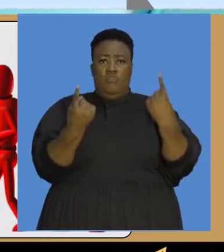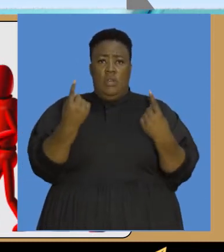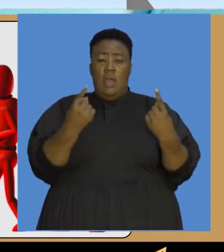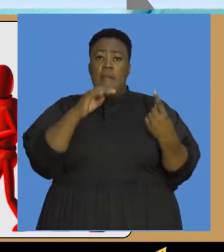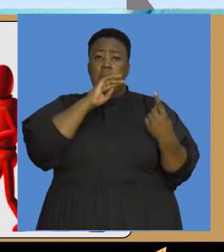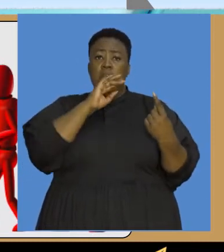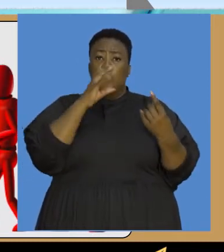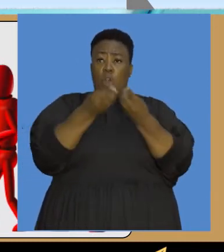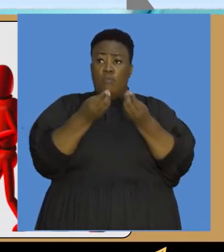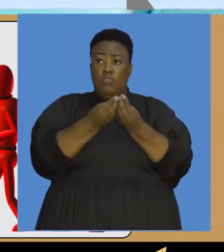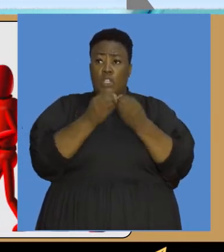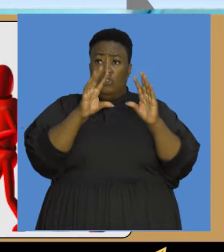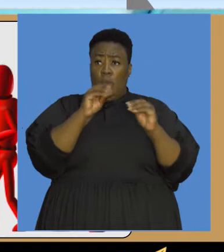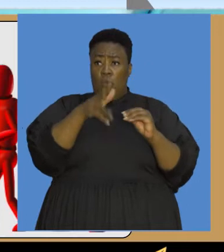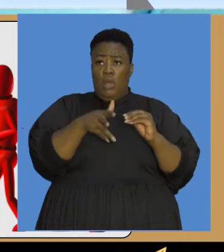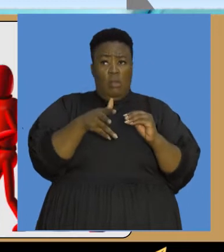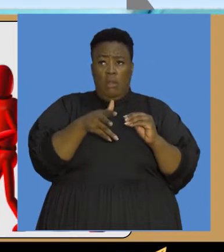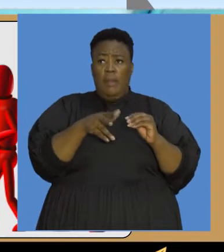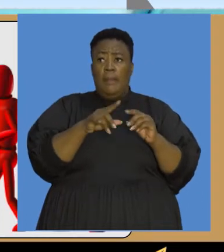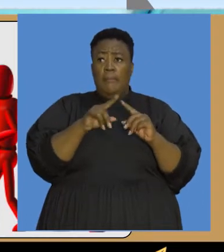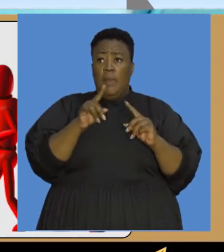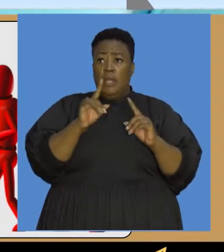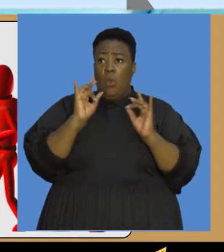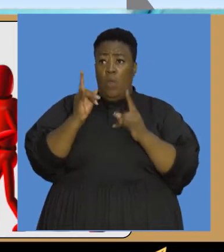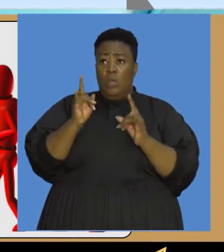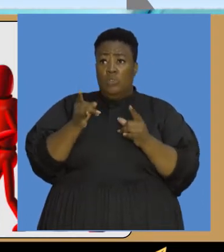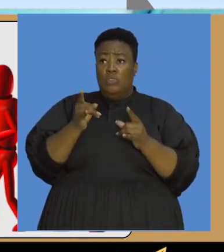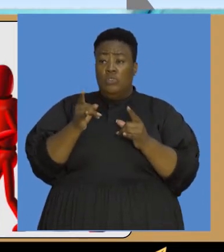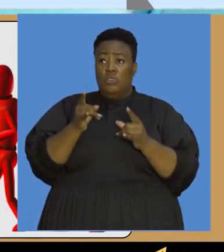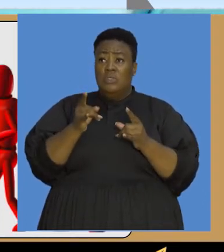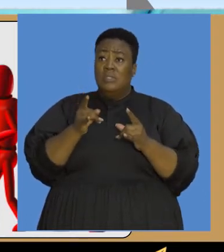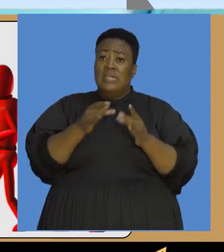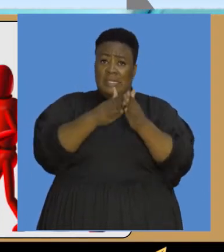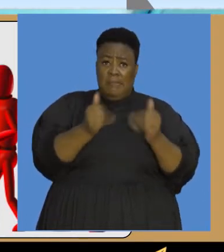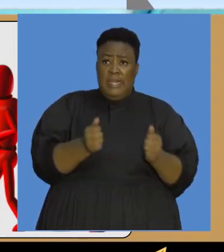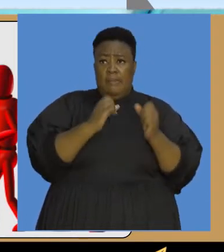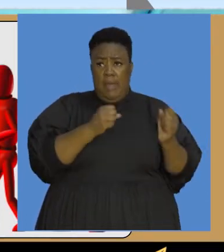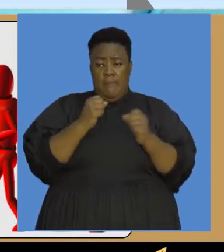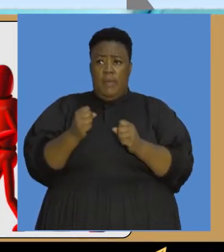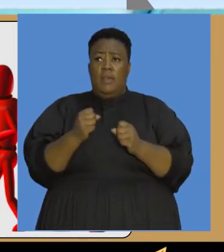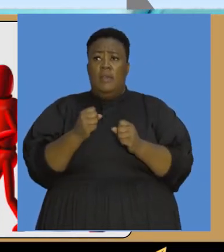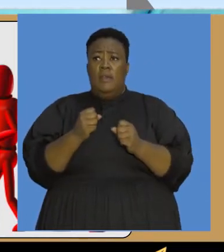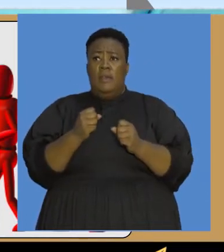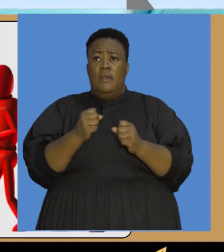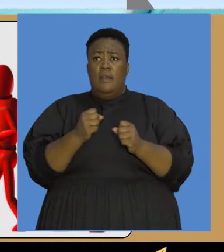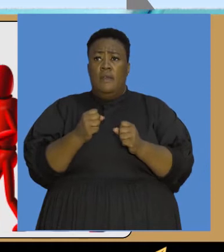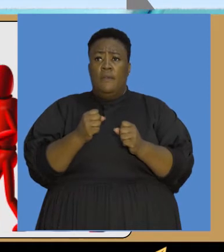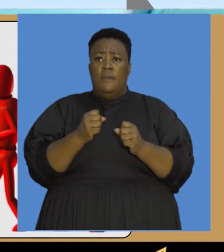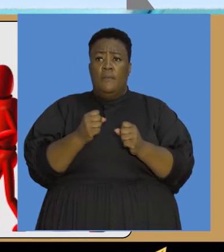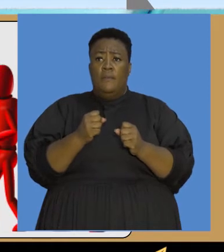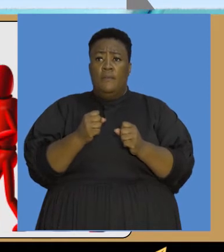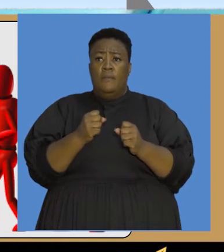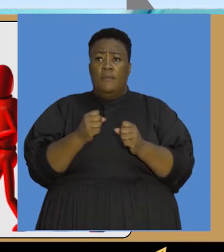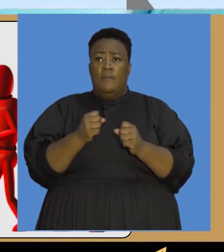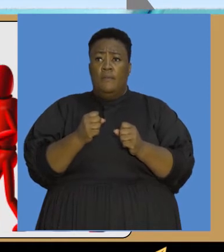stop, but it's not. Watch. That speed stays constant. And now we're going to have to reset because